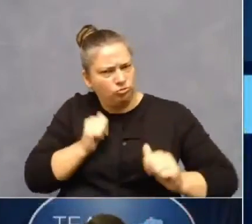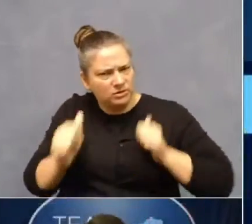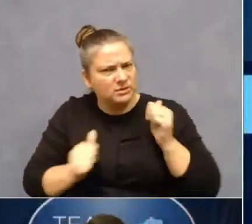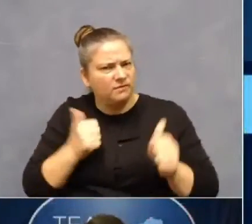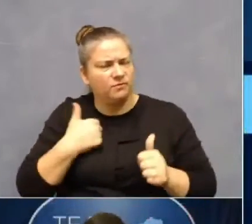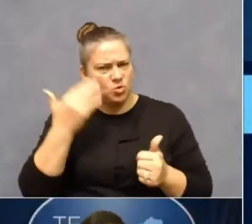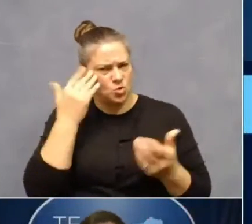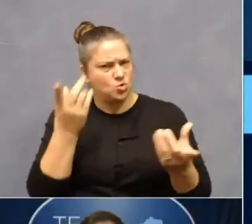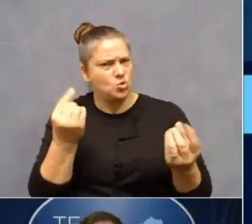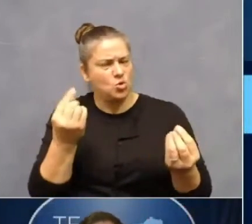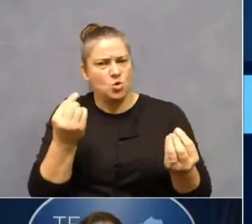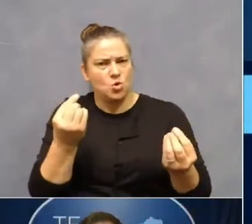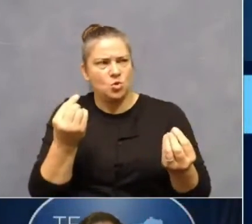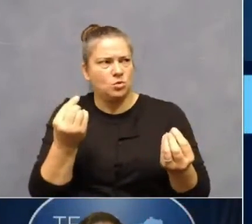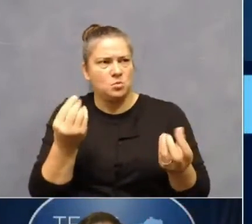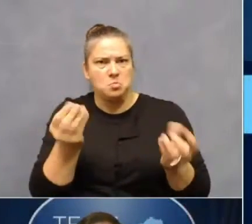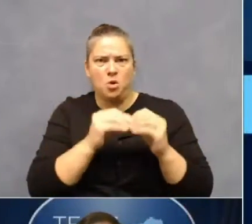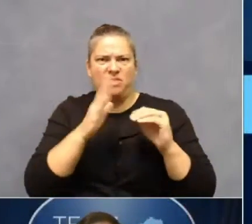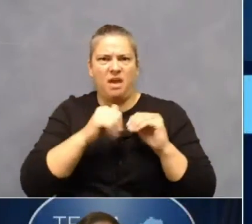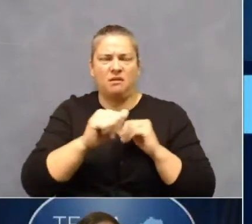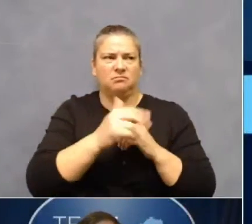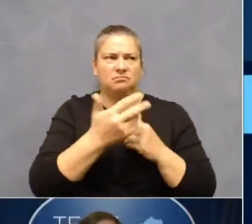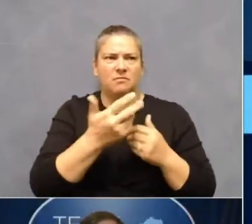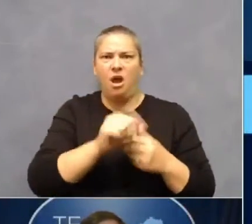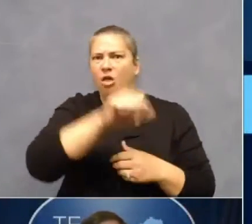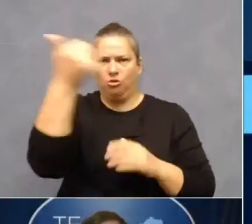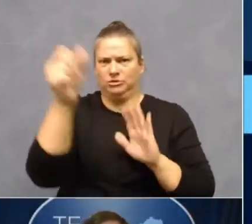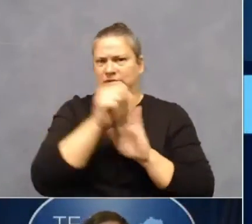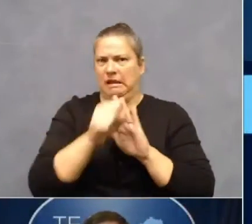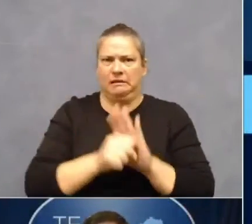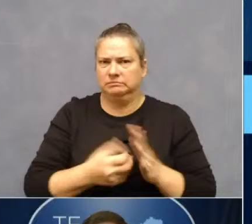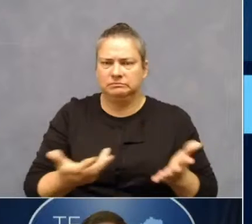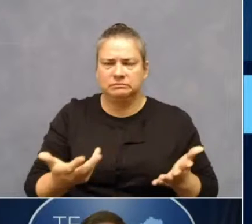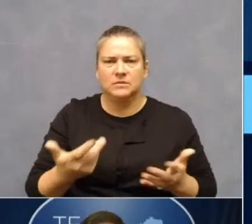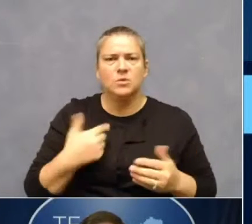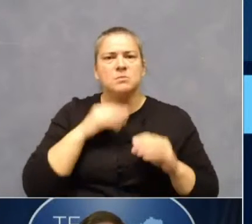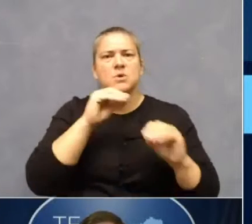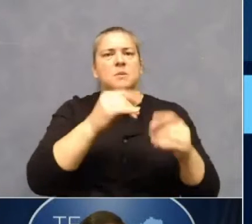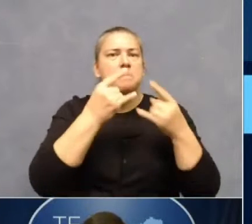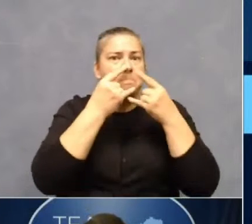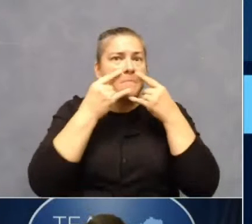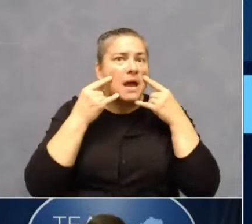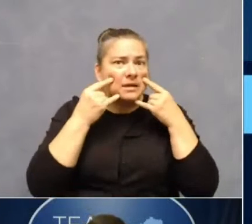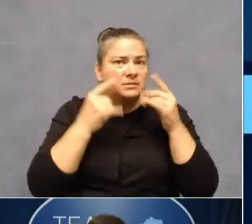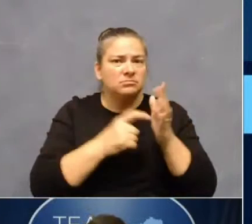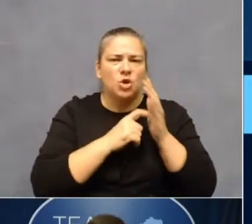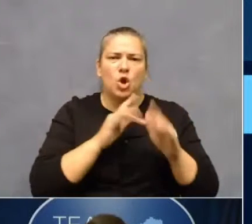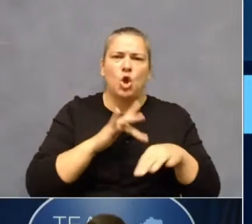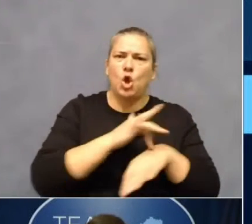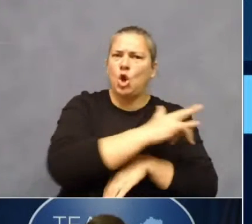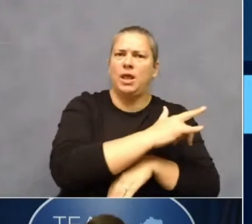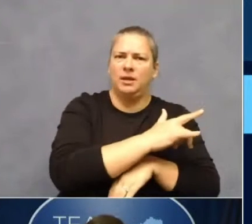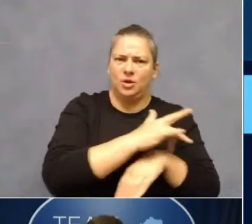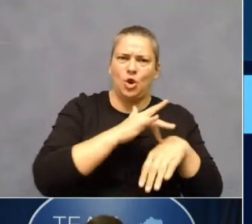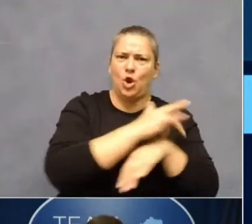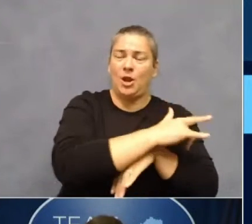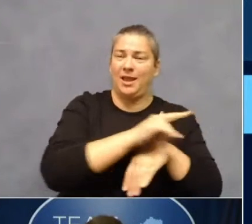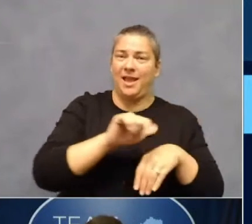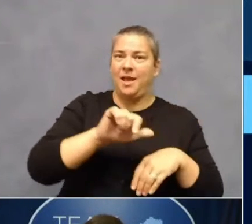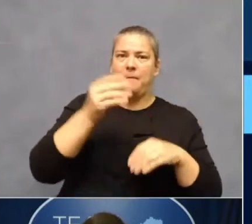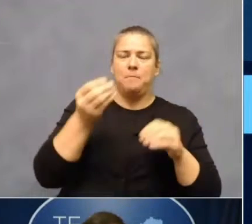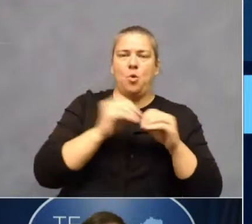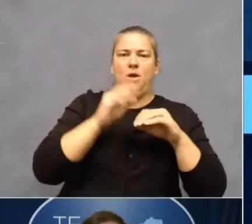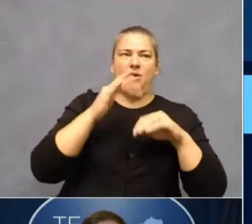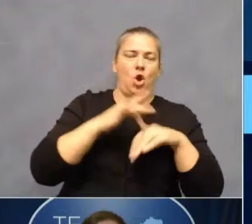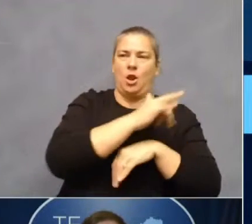state in this country. We put in a mask mandate earlier than most states, certainly earlier